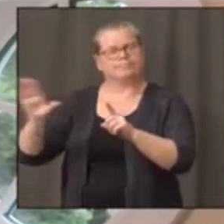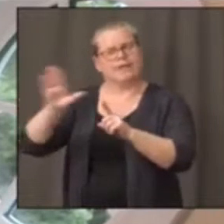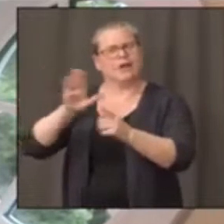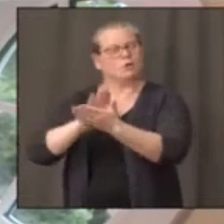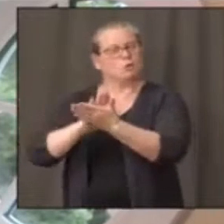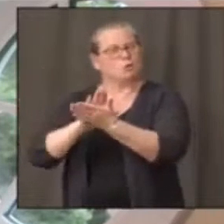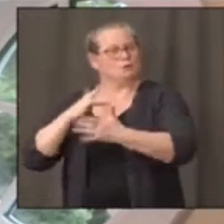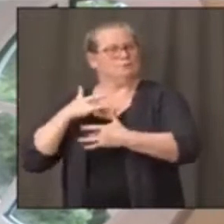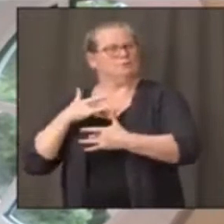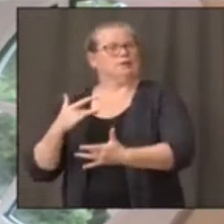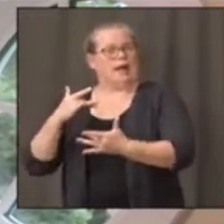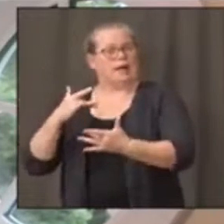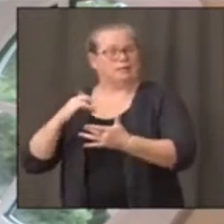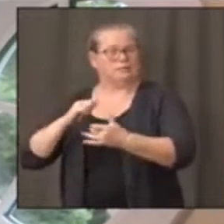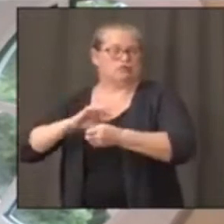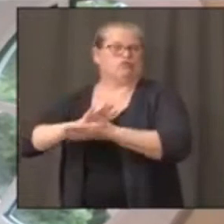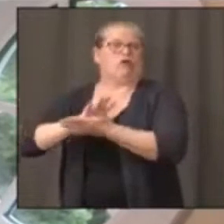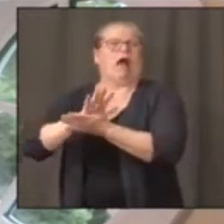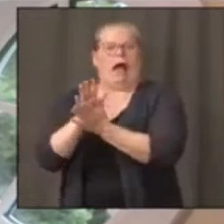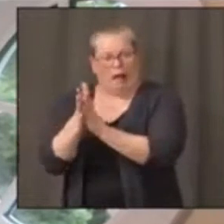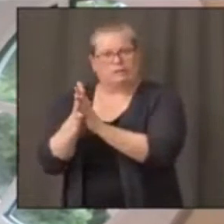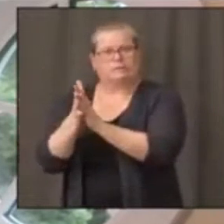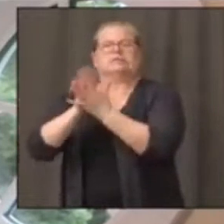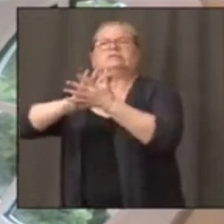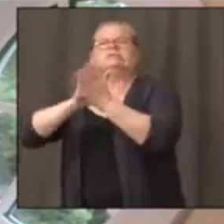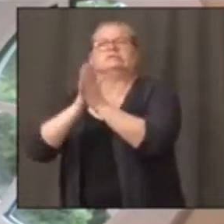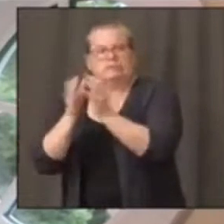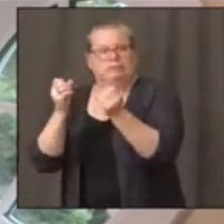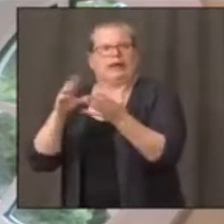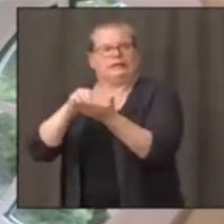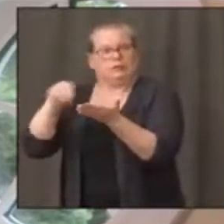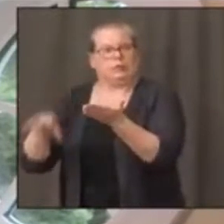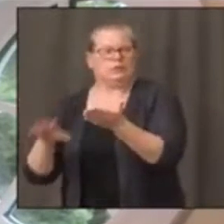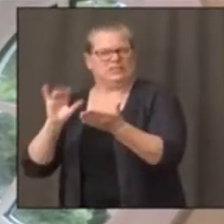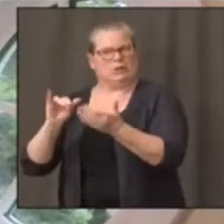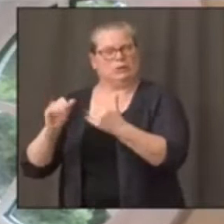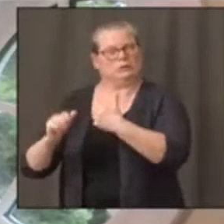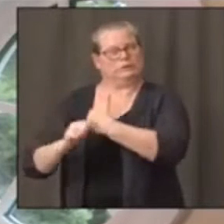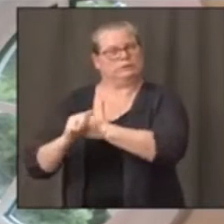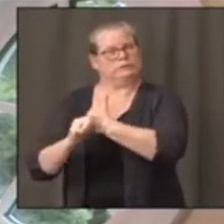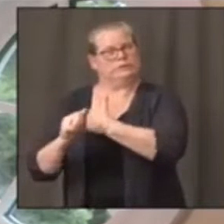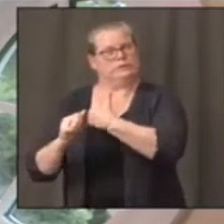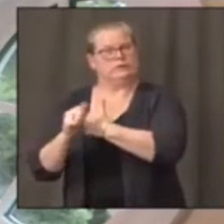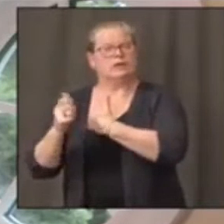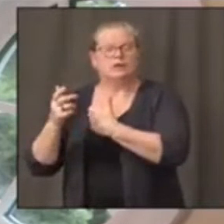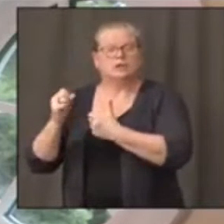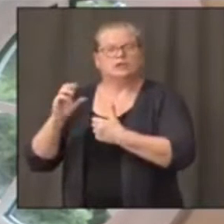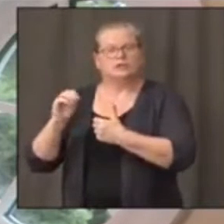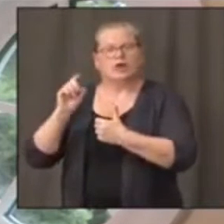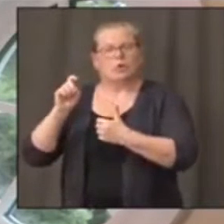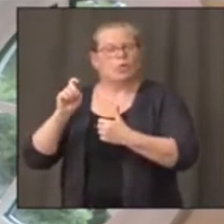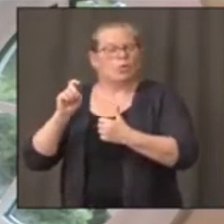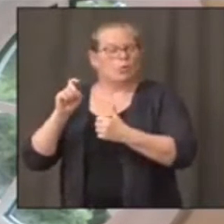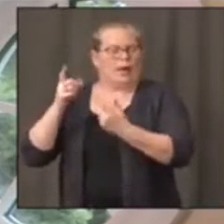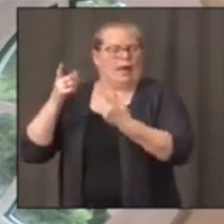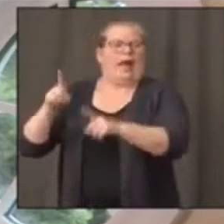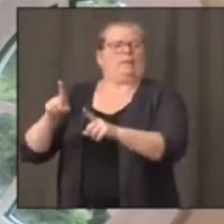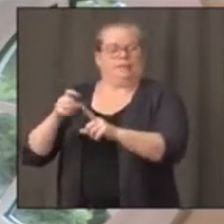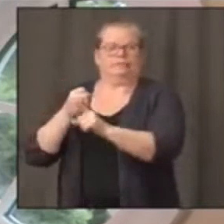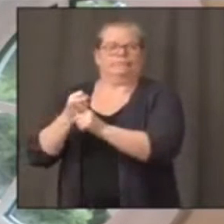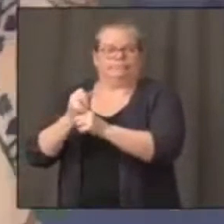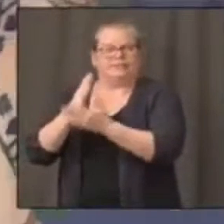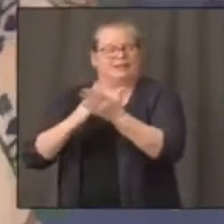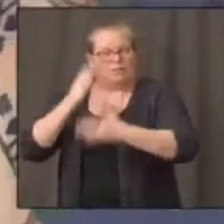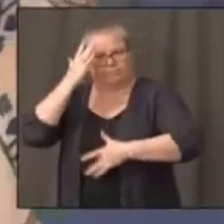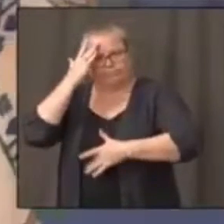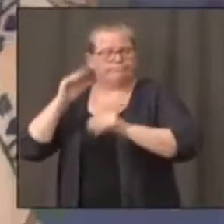so it was a high-risk condition. And so a single introduction was able to lead to large outbreaks in that country. Hey, well, thank